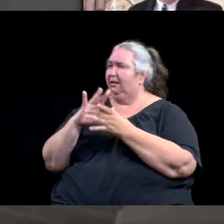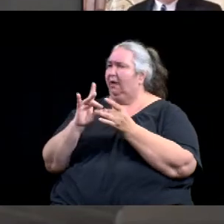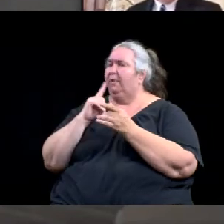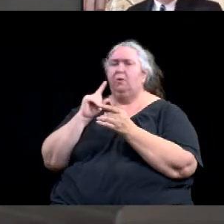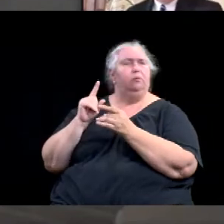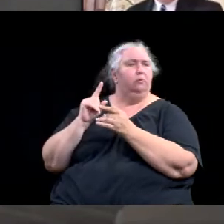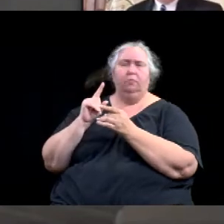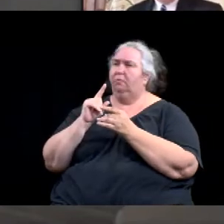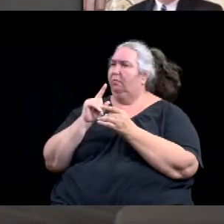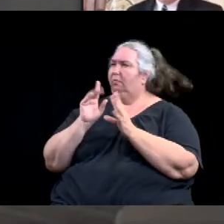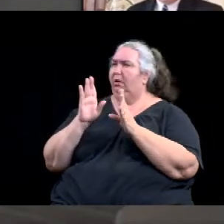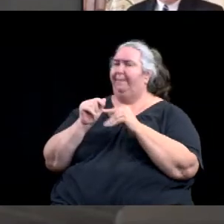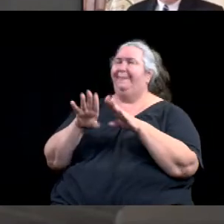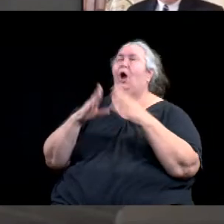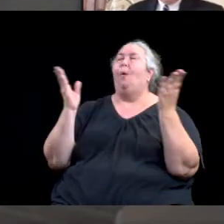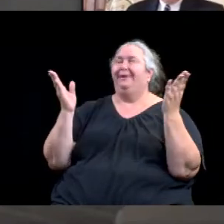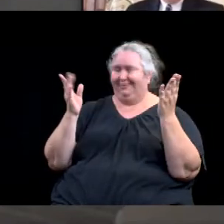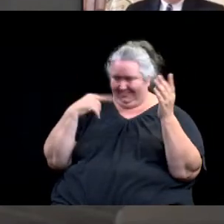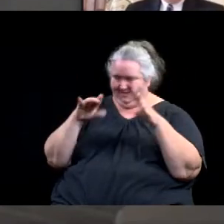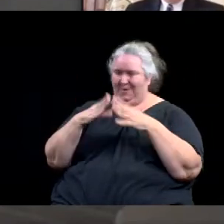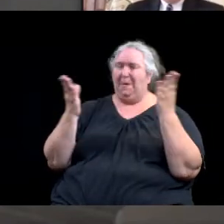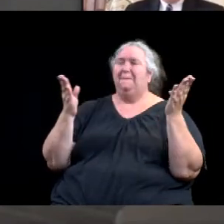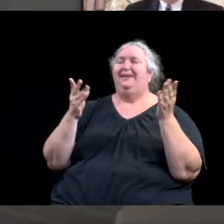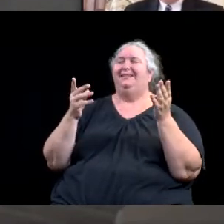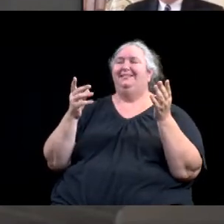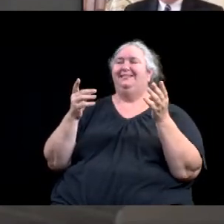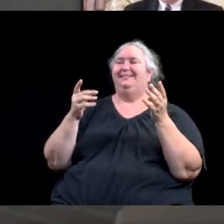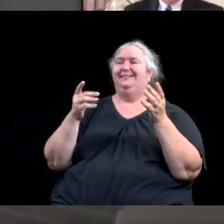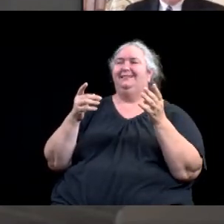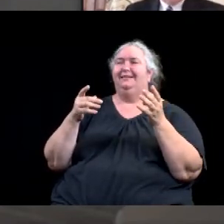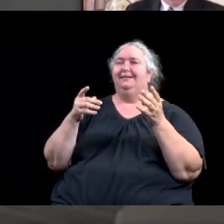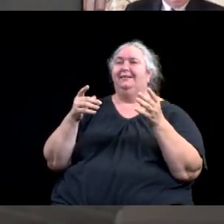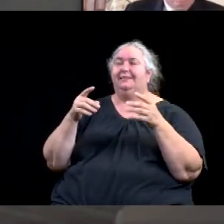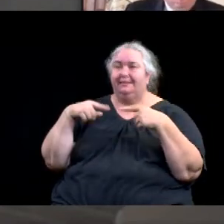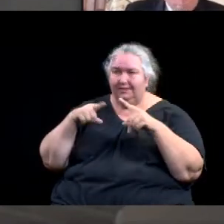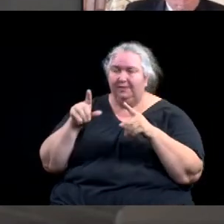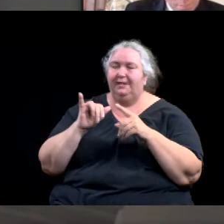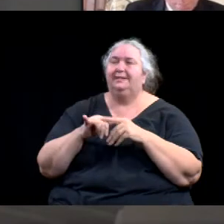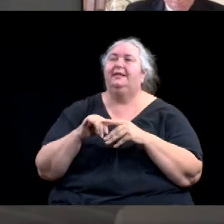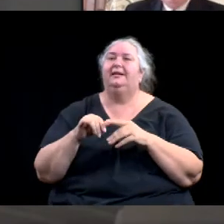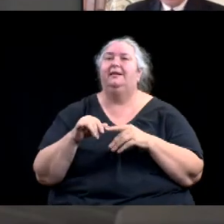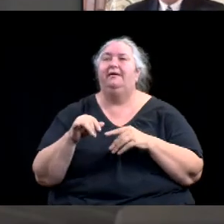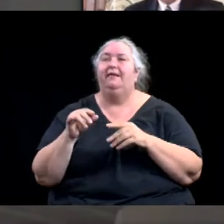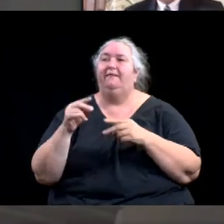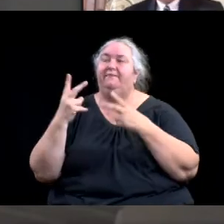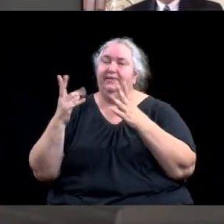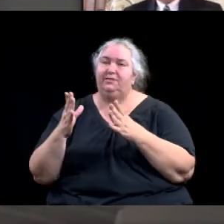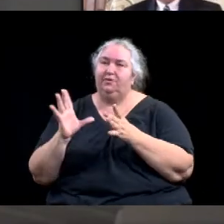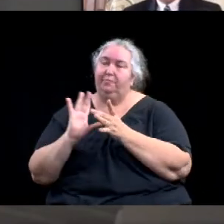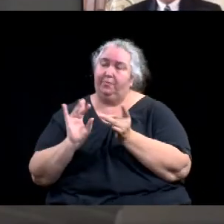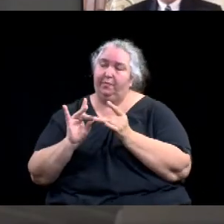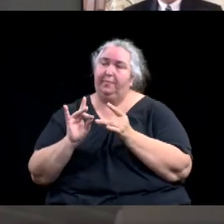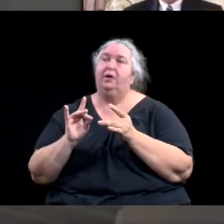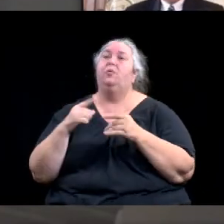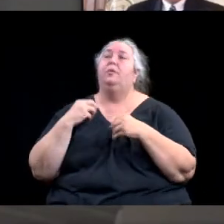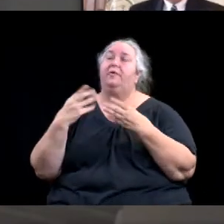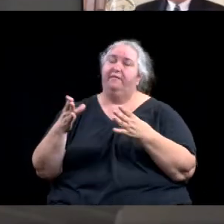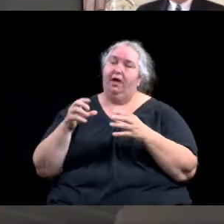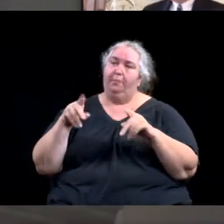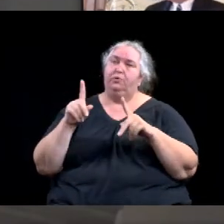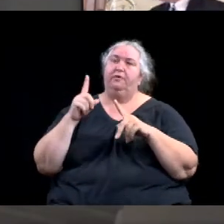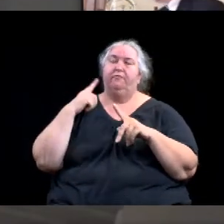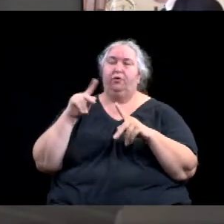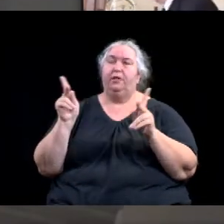we provide an opportunity for the public to present concerns or address issues that are not matters for consideration listed on the